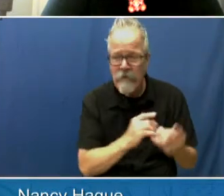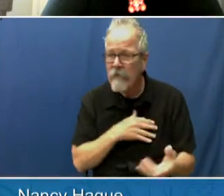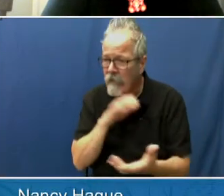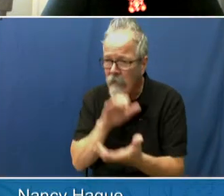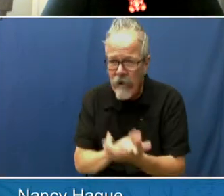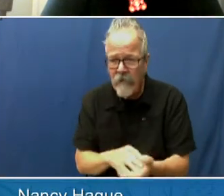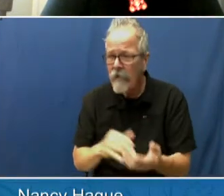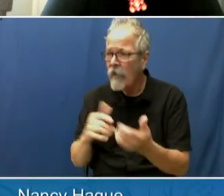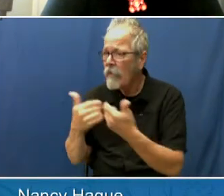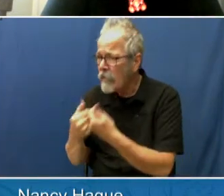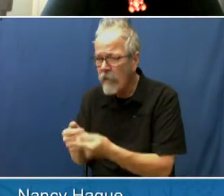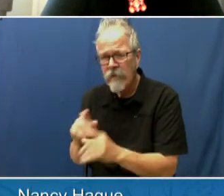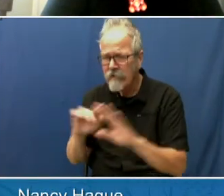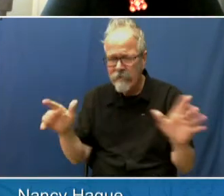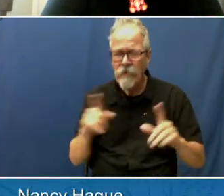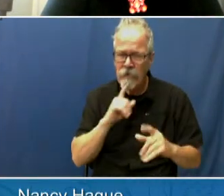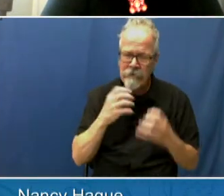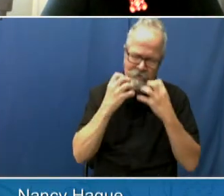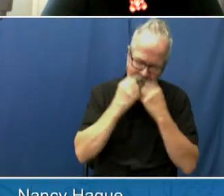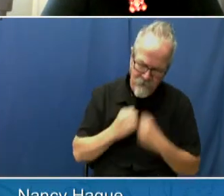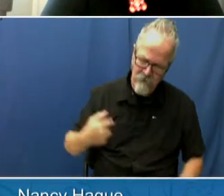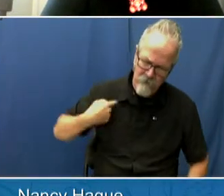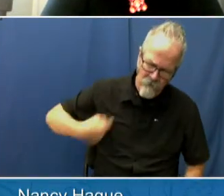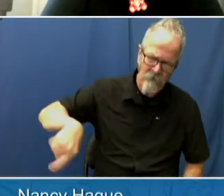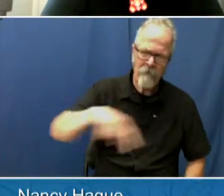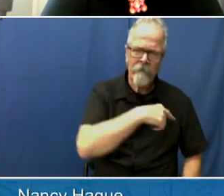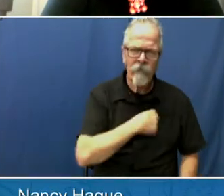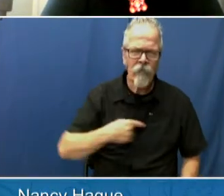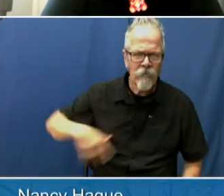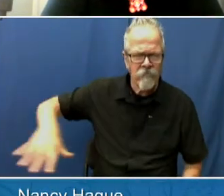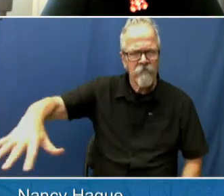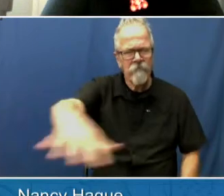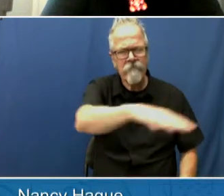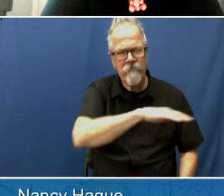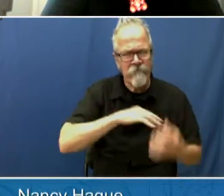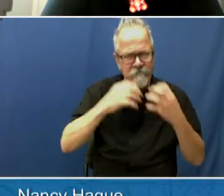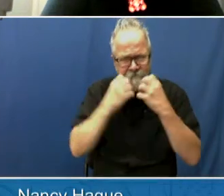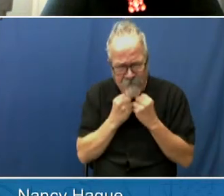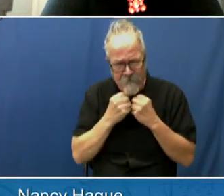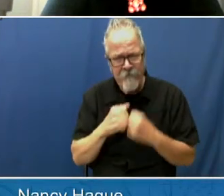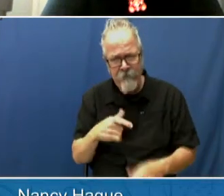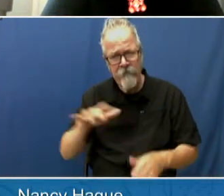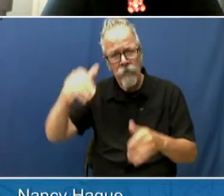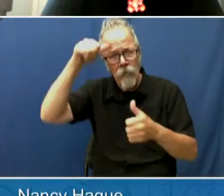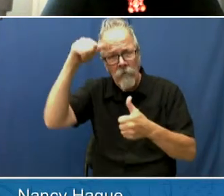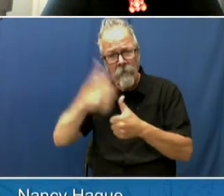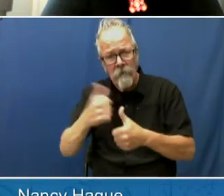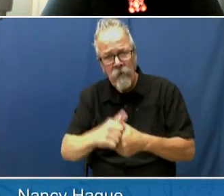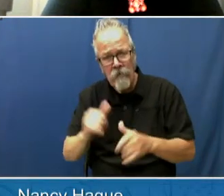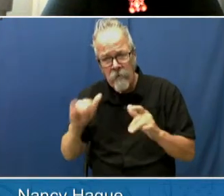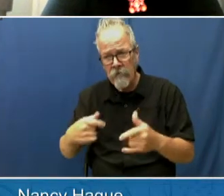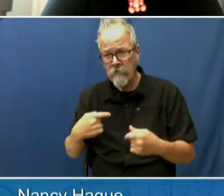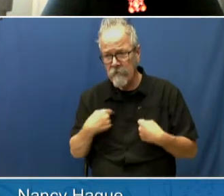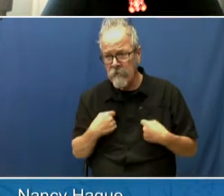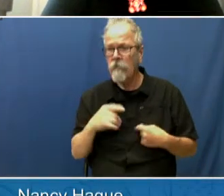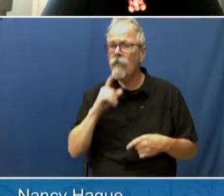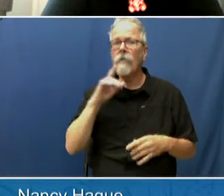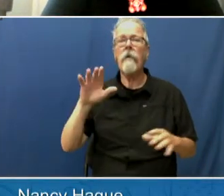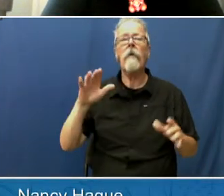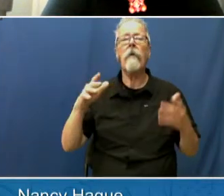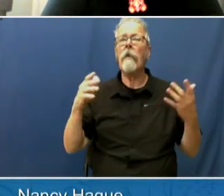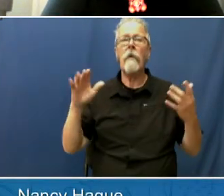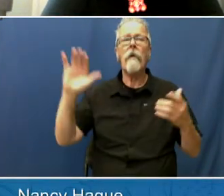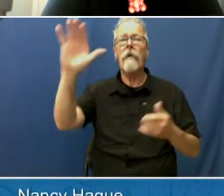worthy. And we live in a time where we're reminded daily of the ways that justice is not being served to Black and